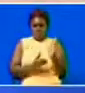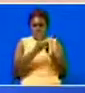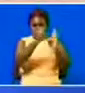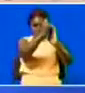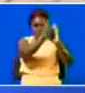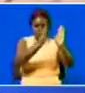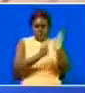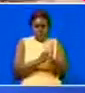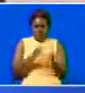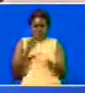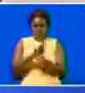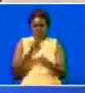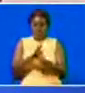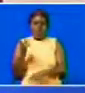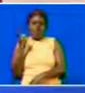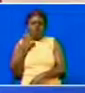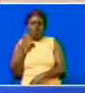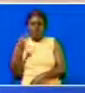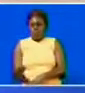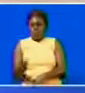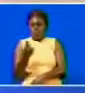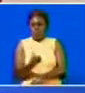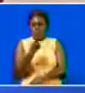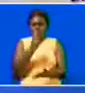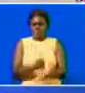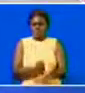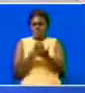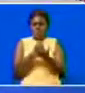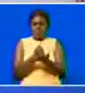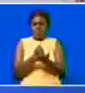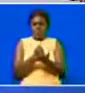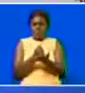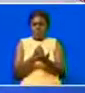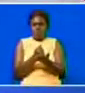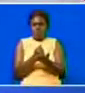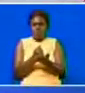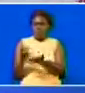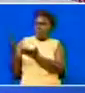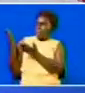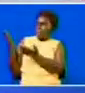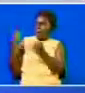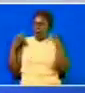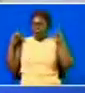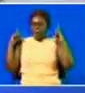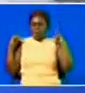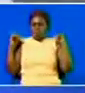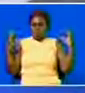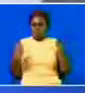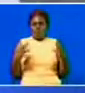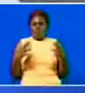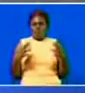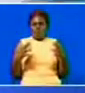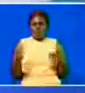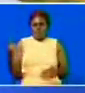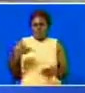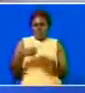agenda. Several retail shops have been set up to support them. Aktela Yepong is from the host community. She moved here